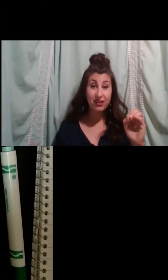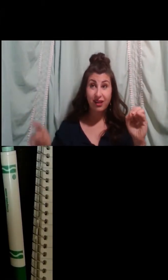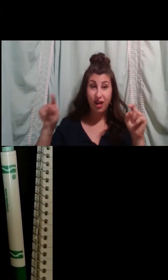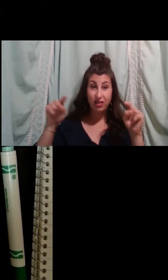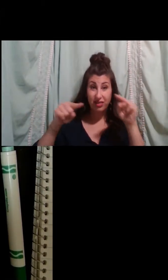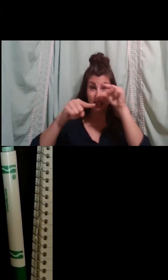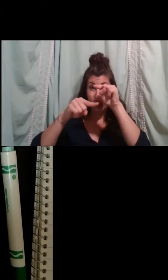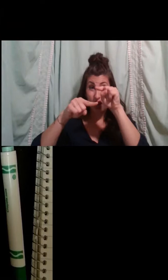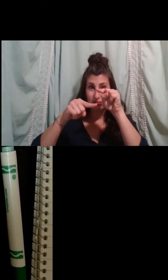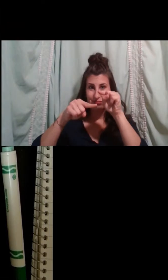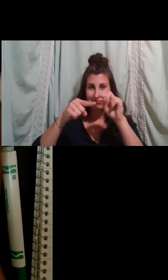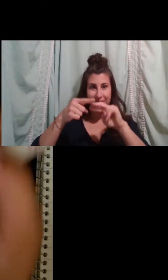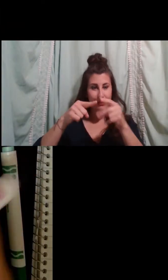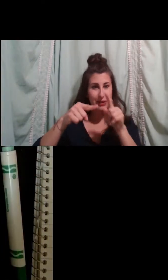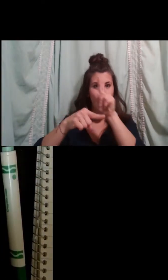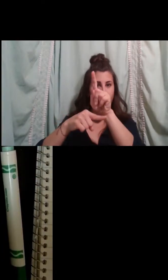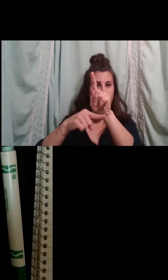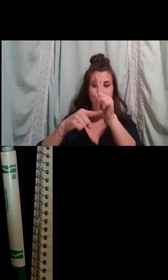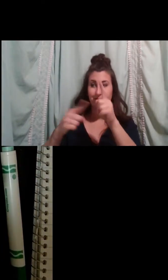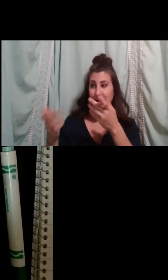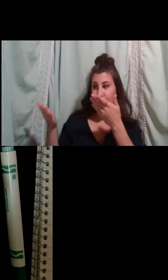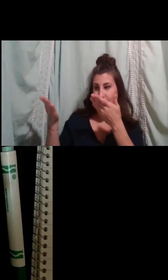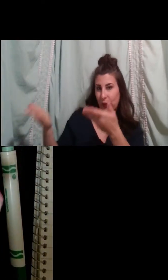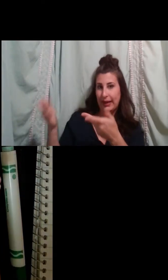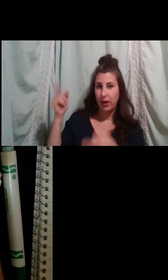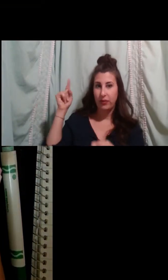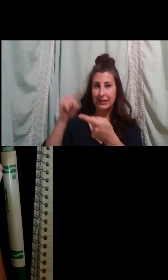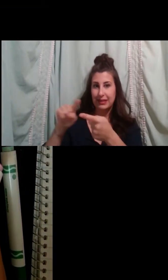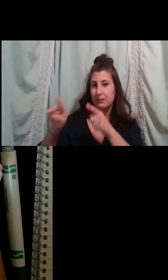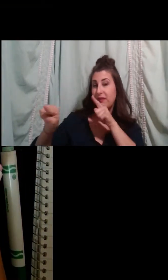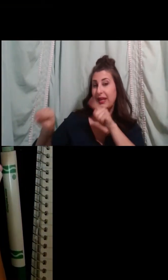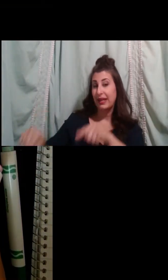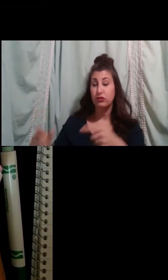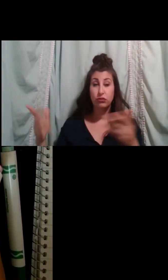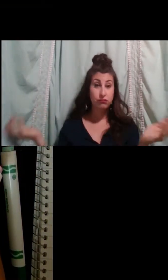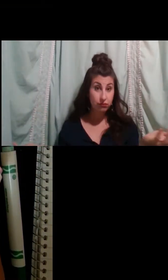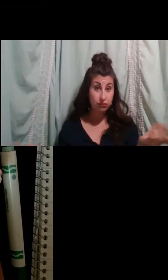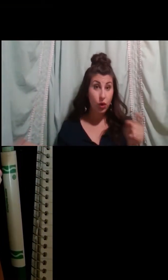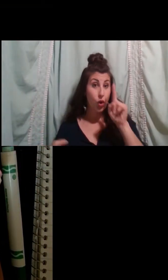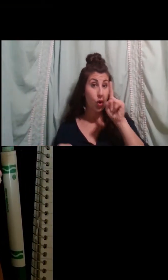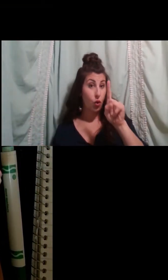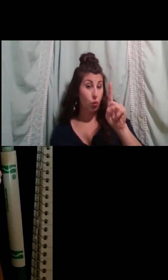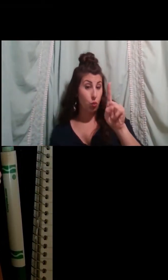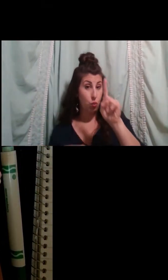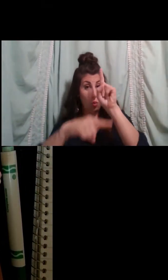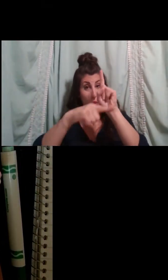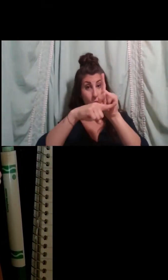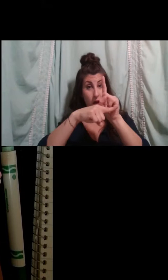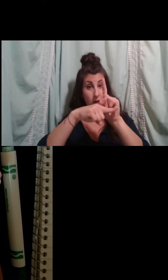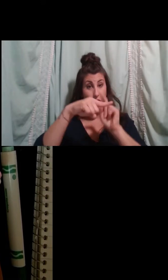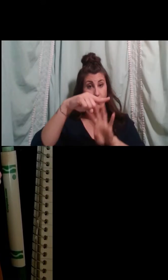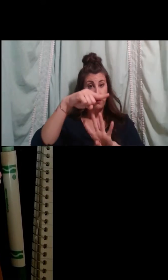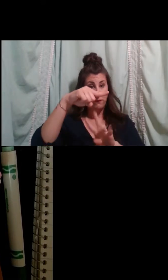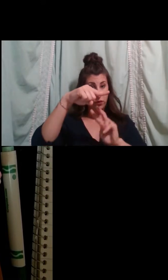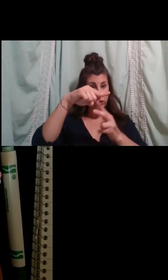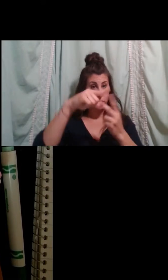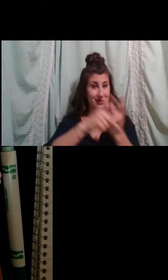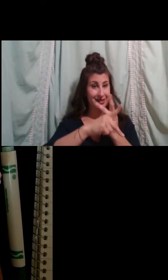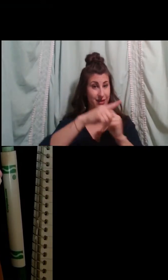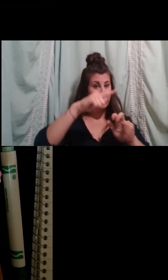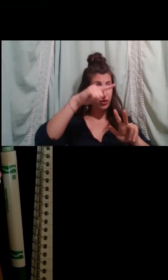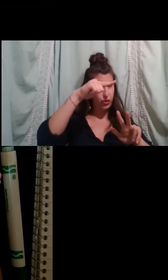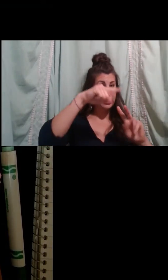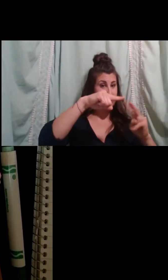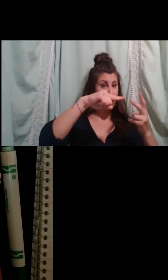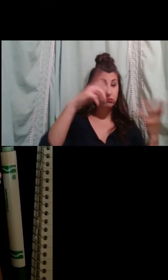it's a 1. So right now, this is my simplified answer. Okay, 1 over 4 squared times